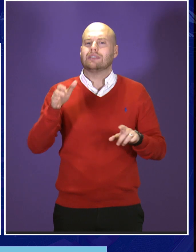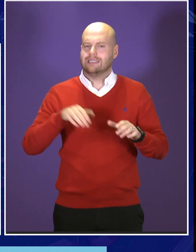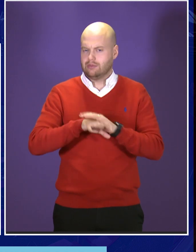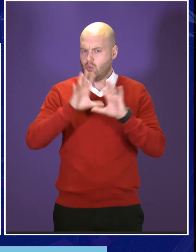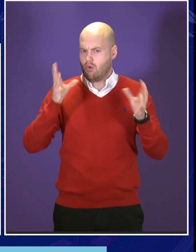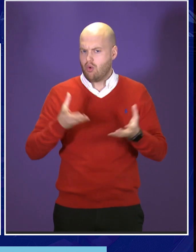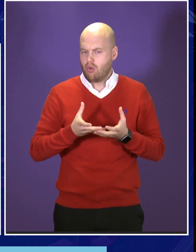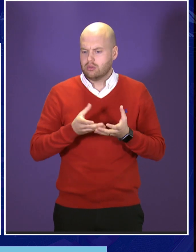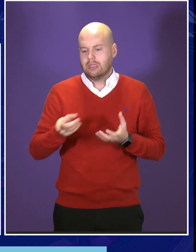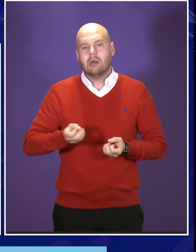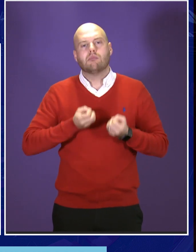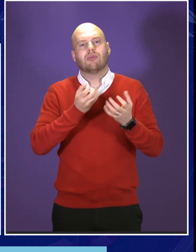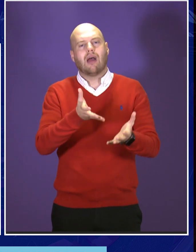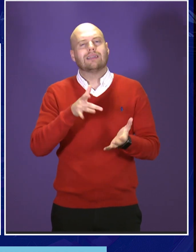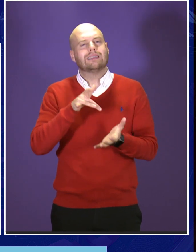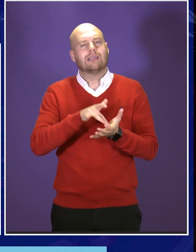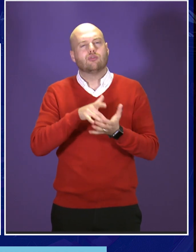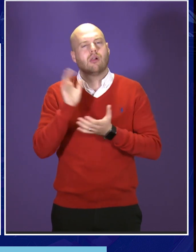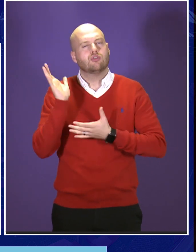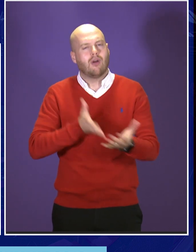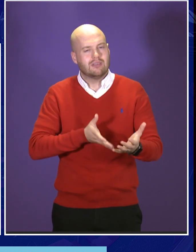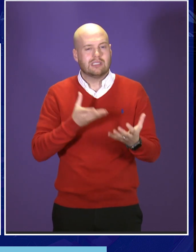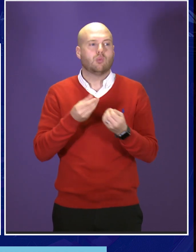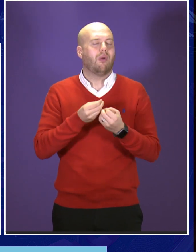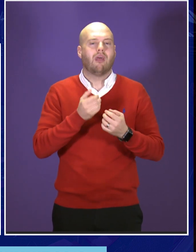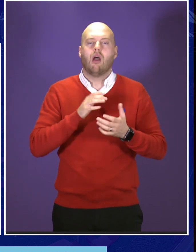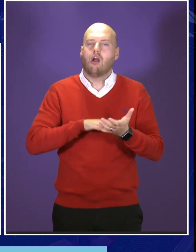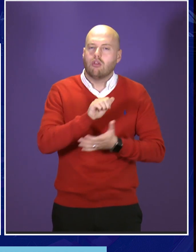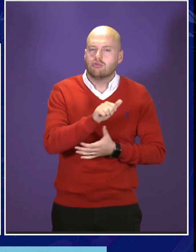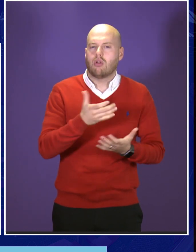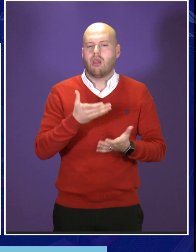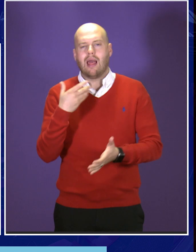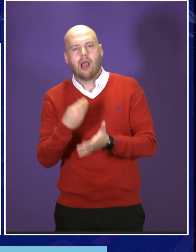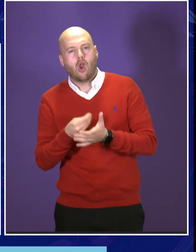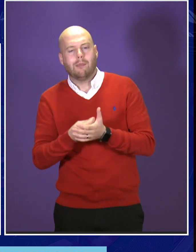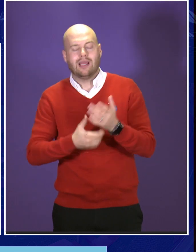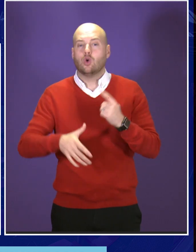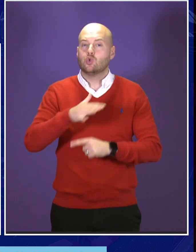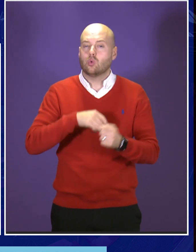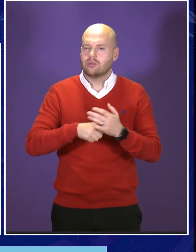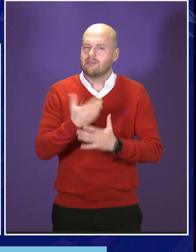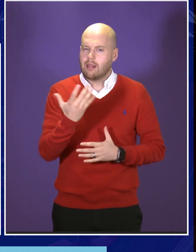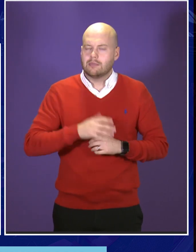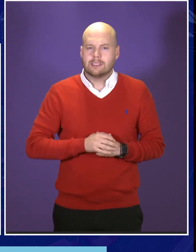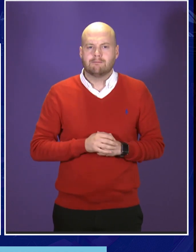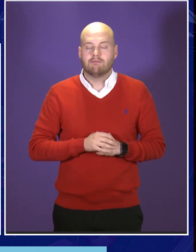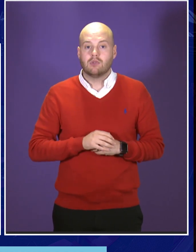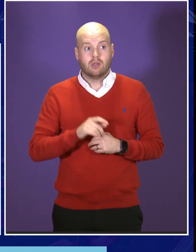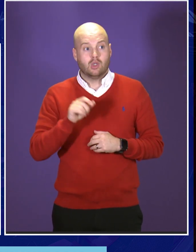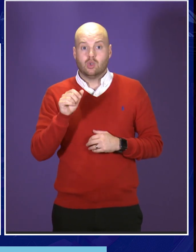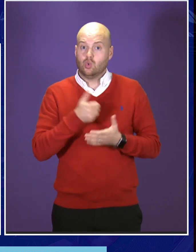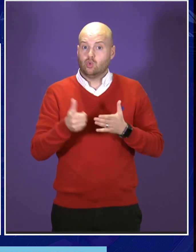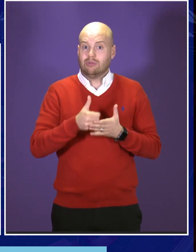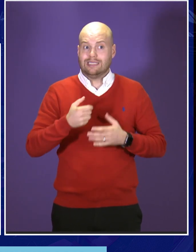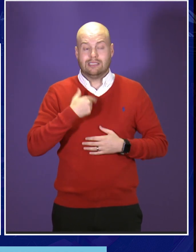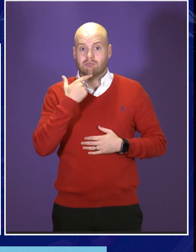essential services and cultural, economic, and social development. I would speak to you about our commitment, about our approach to integrated cultural